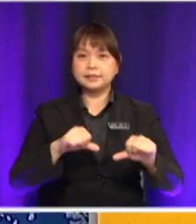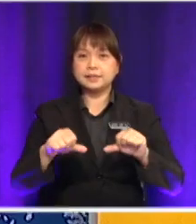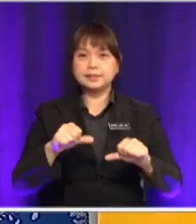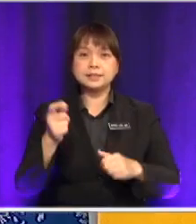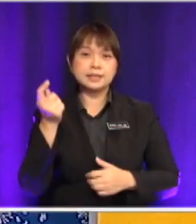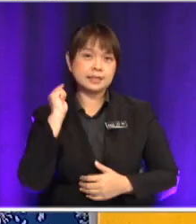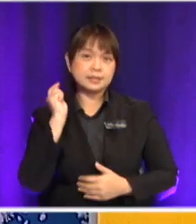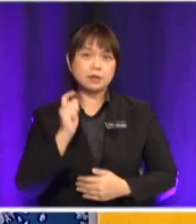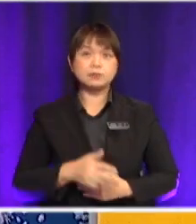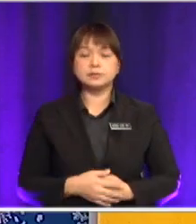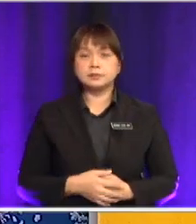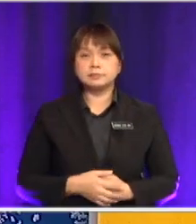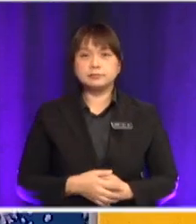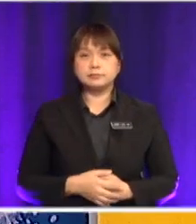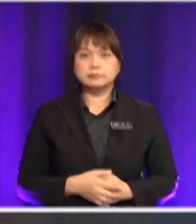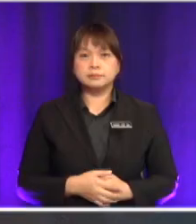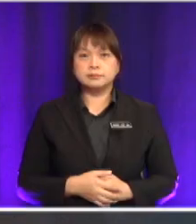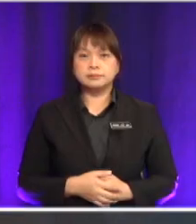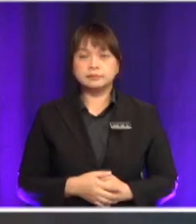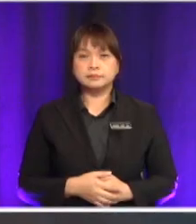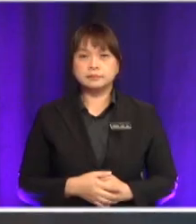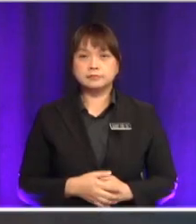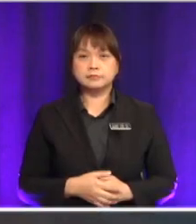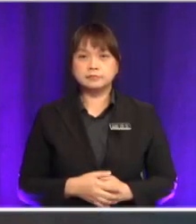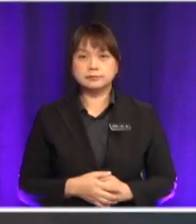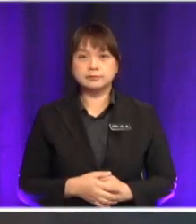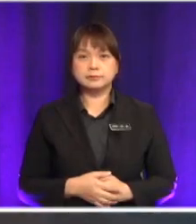our class at school. So let's Okay. move on to our next slide.